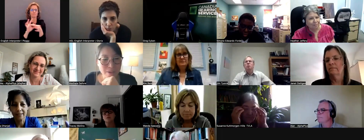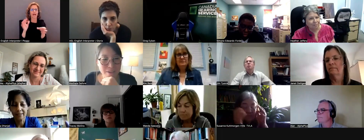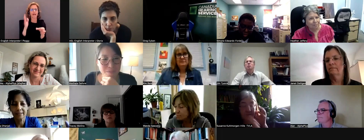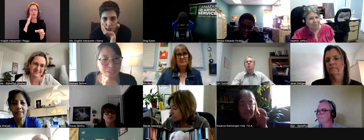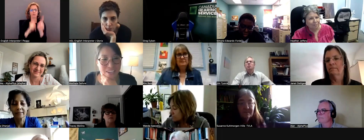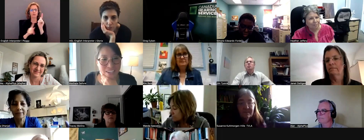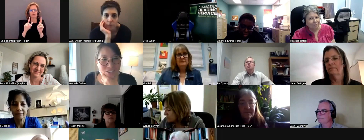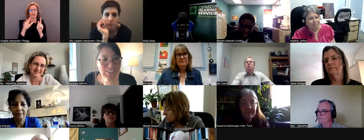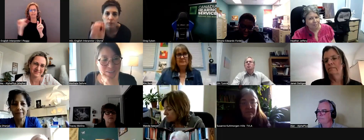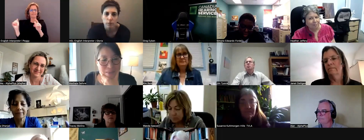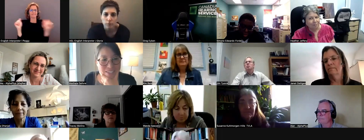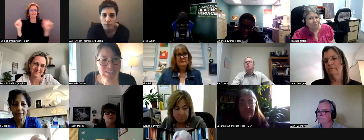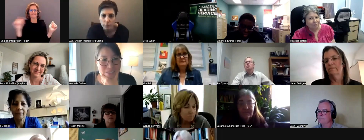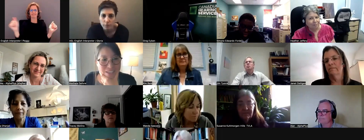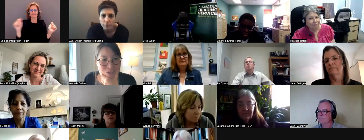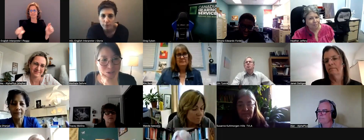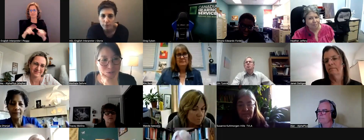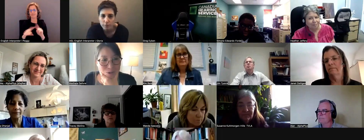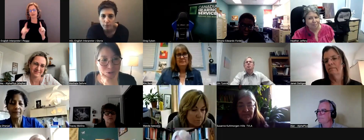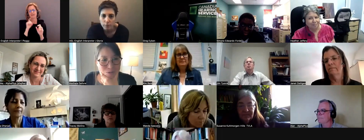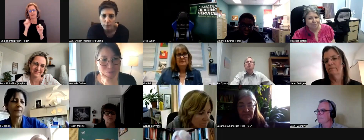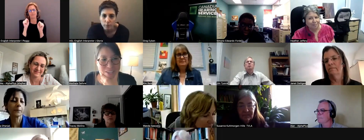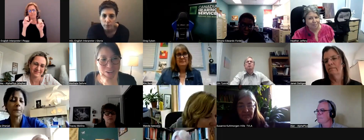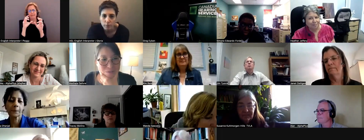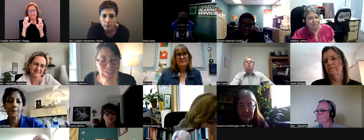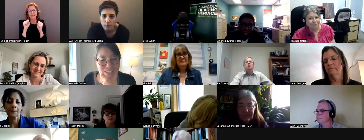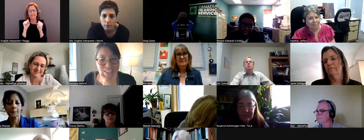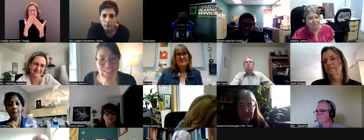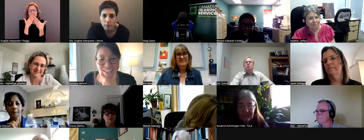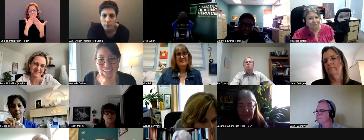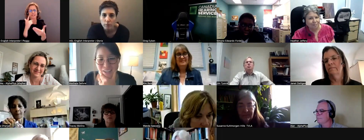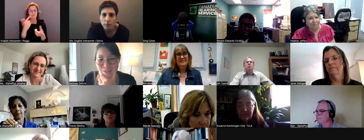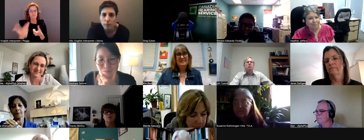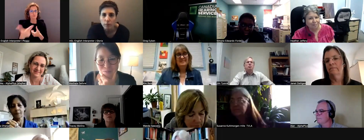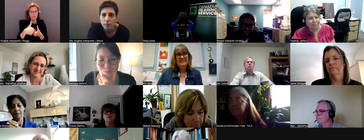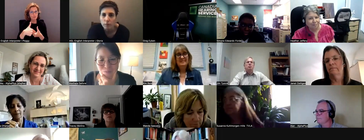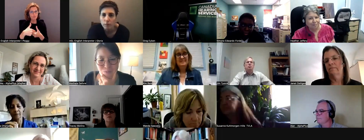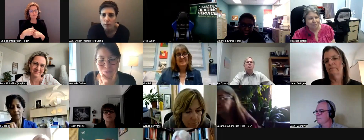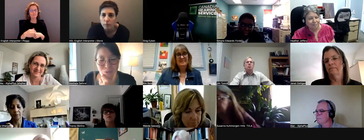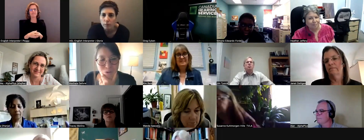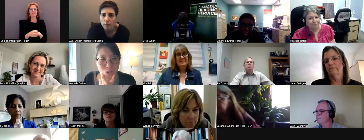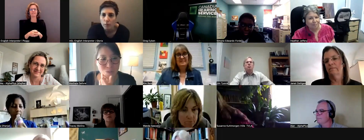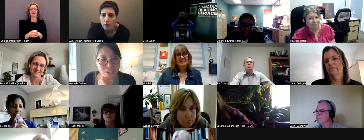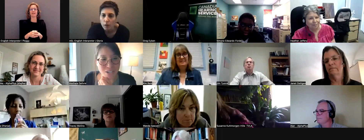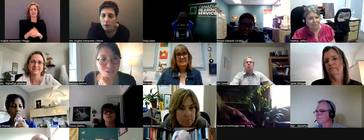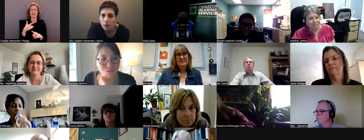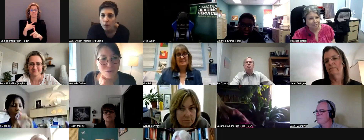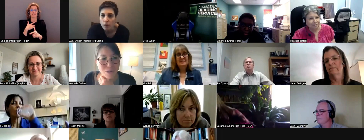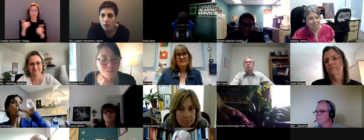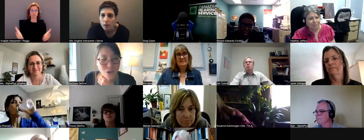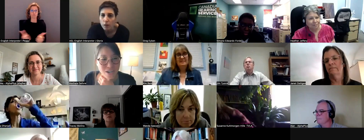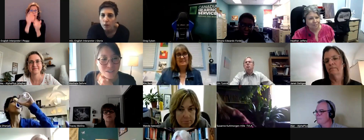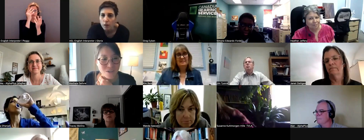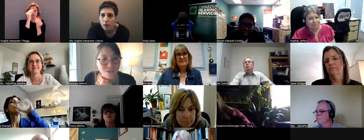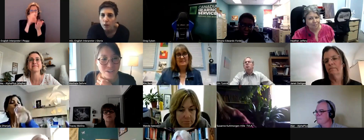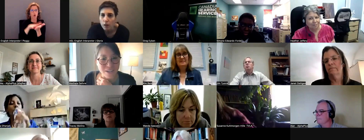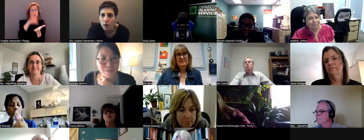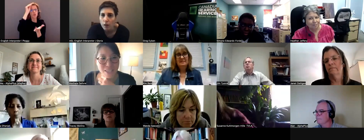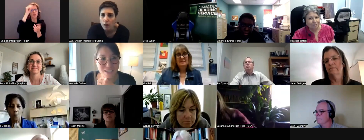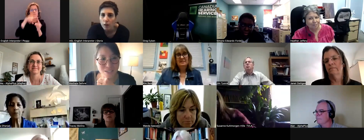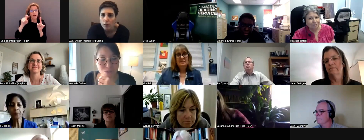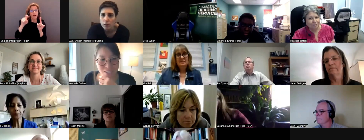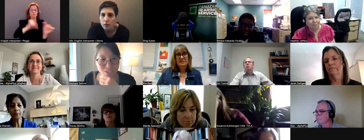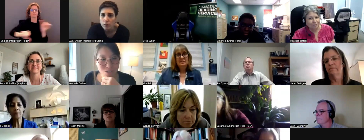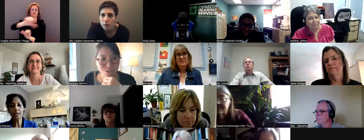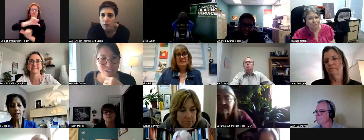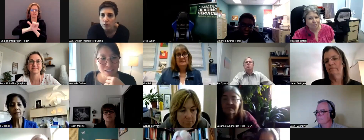drop, but yeah, just amazing. Thank you for being here. I feel like we've learned so much from one another, the